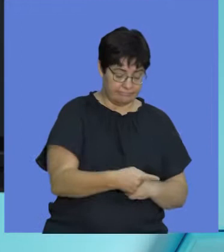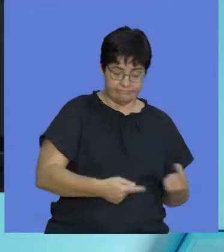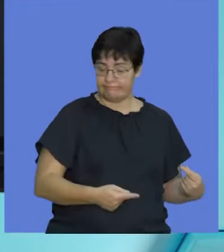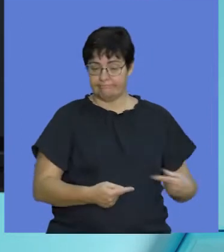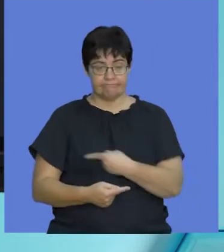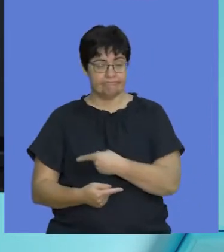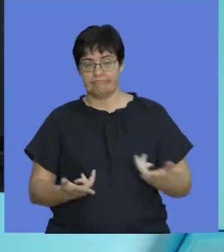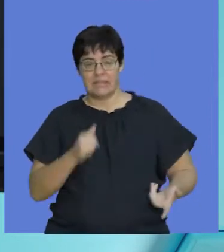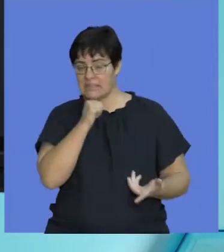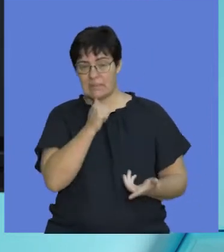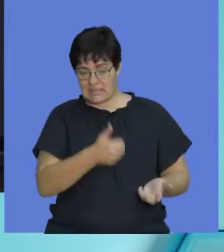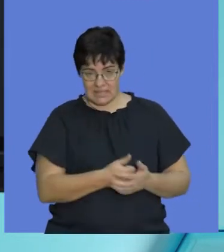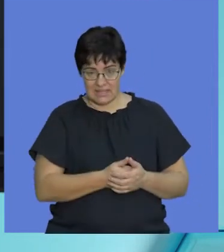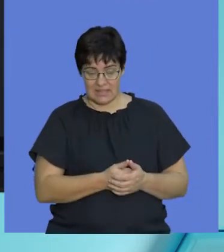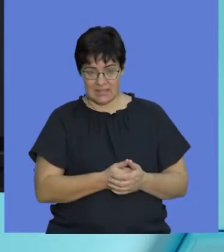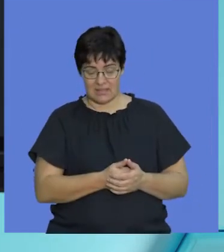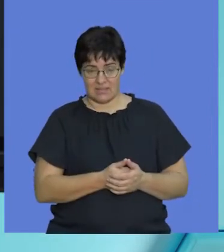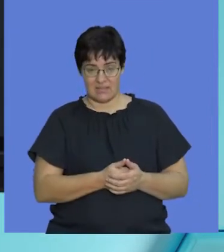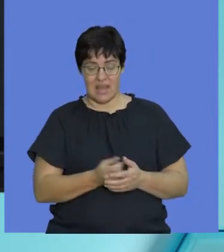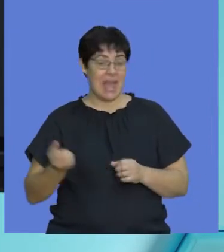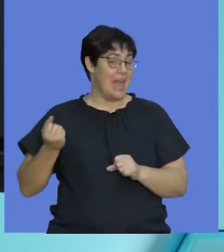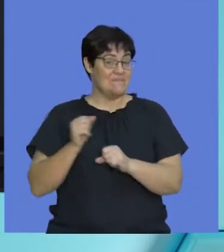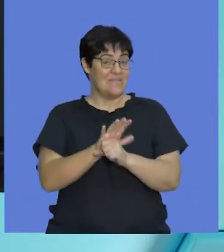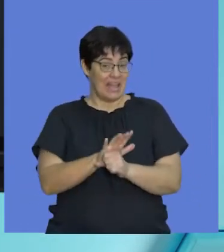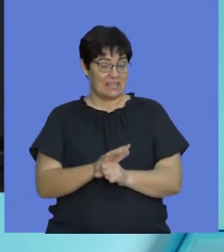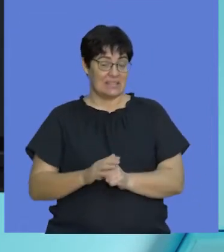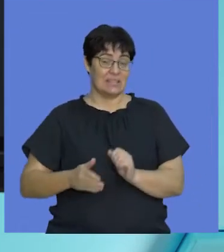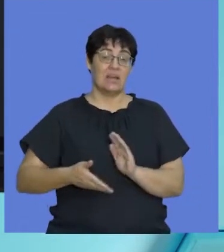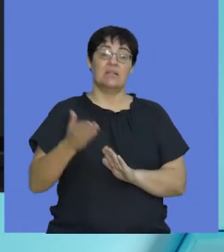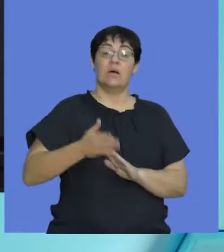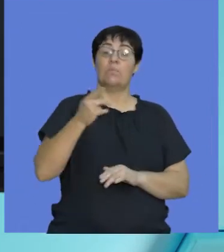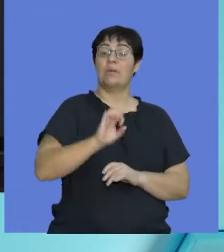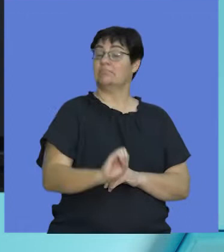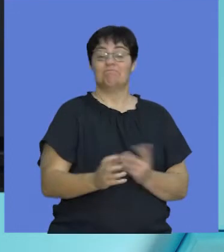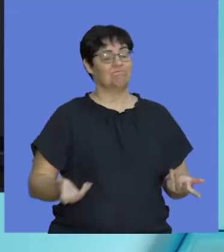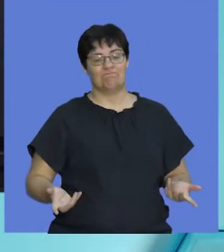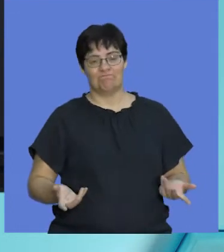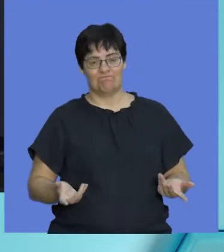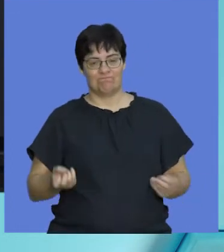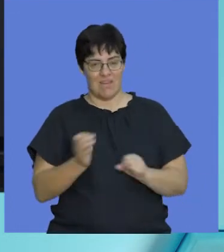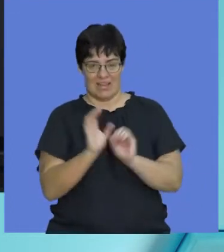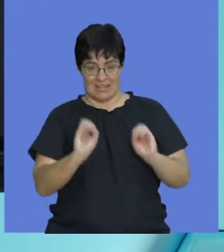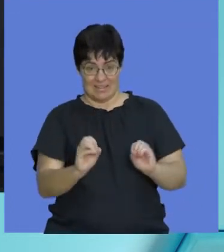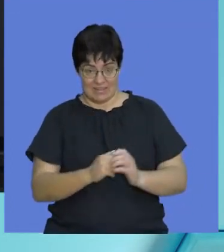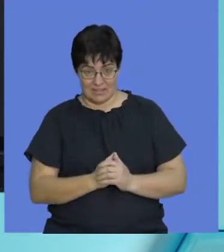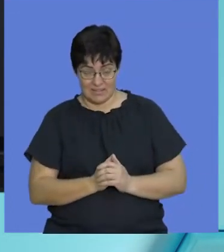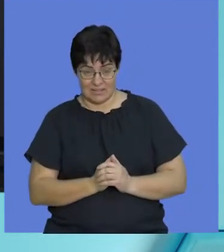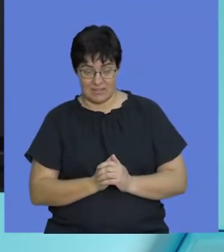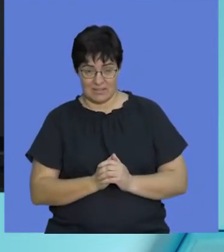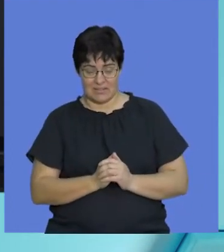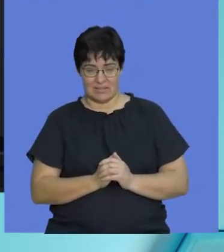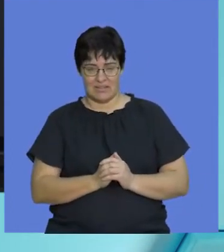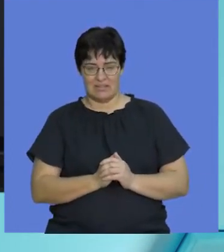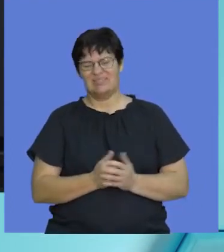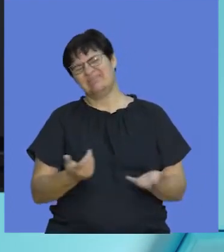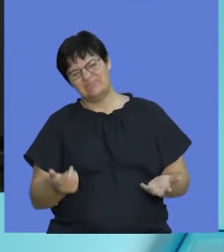that's fine. That's a direction thing. It doesn't affect the amount of momentum that we have, okay? So this